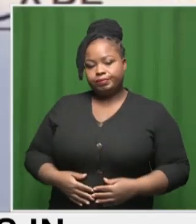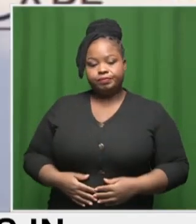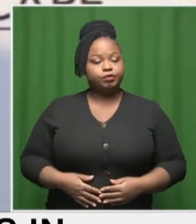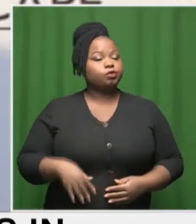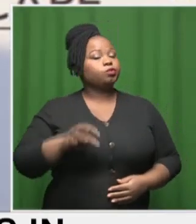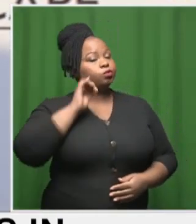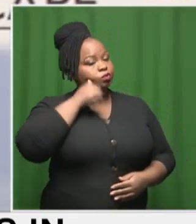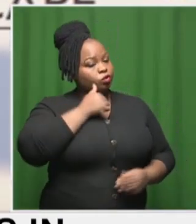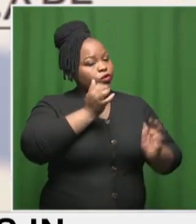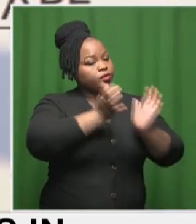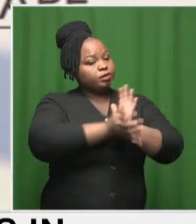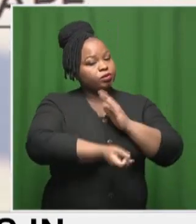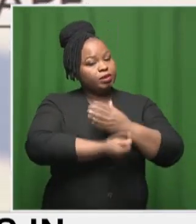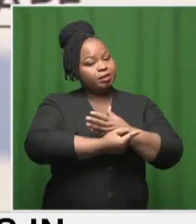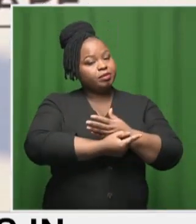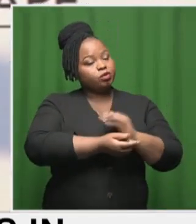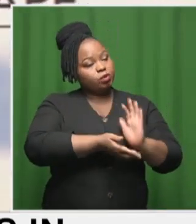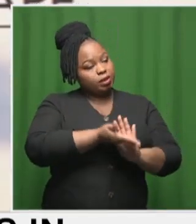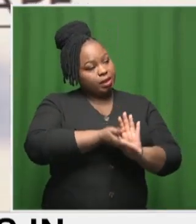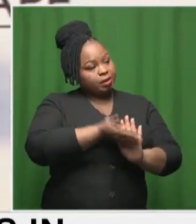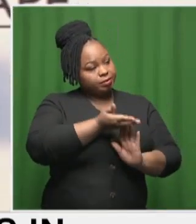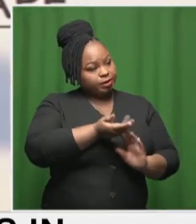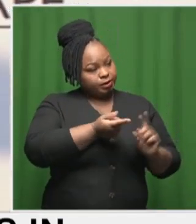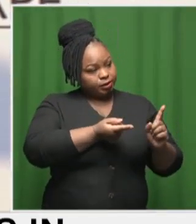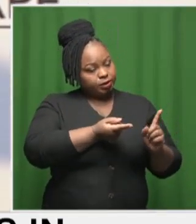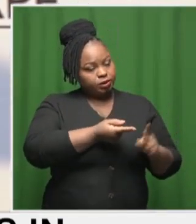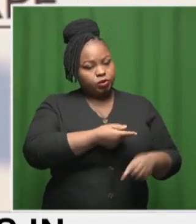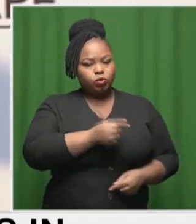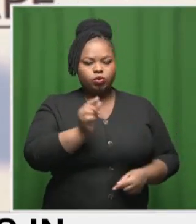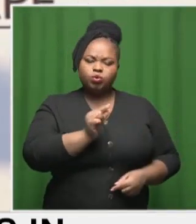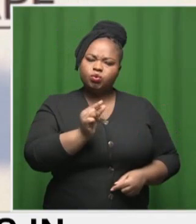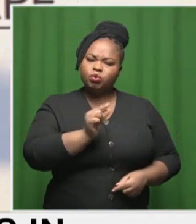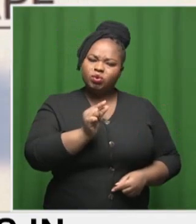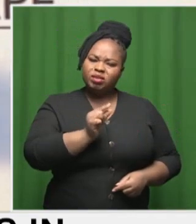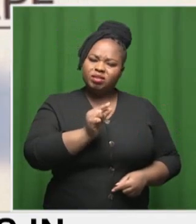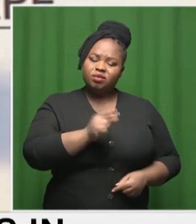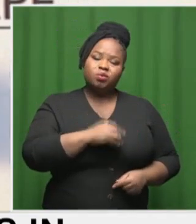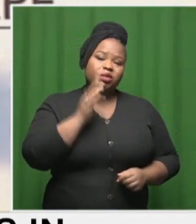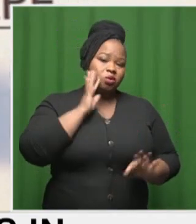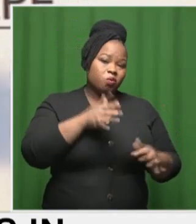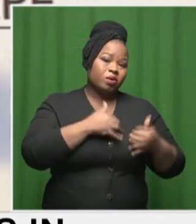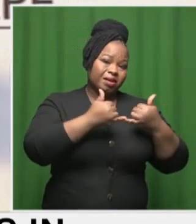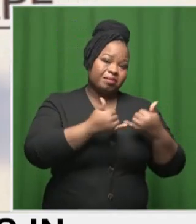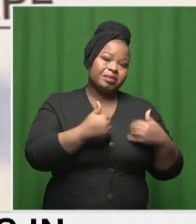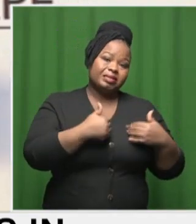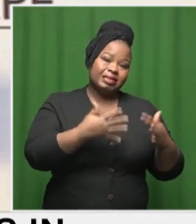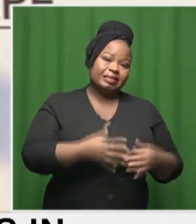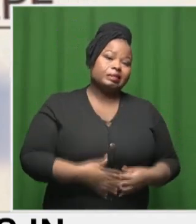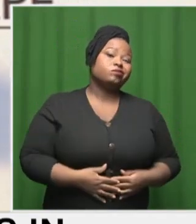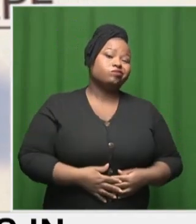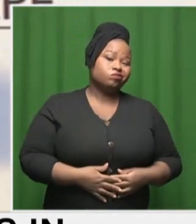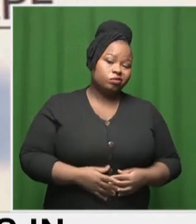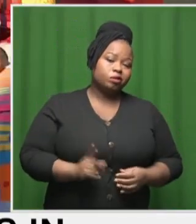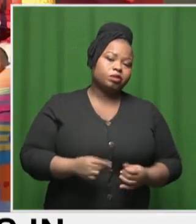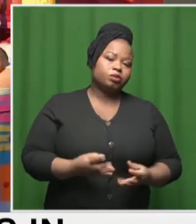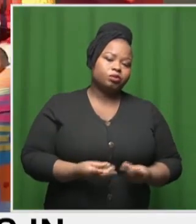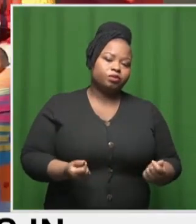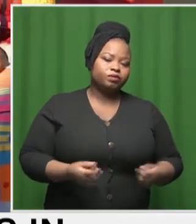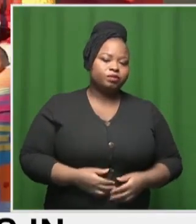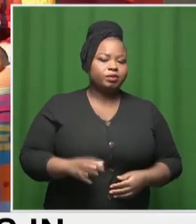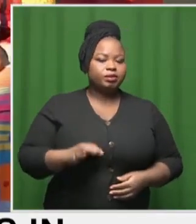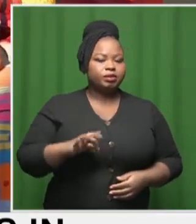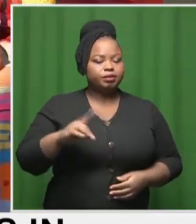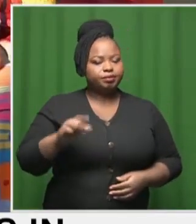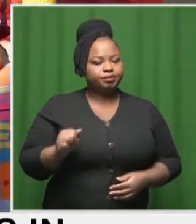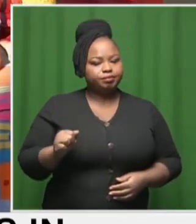tomorrow is the meeting, and that's where we can get an update with them. Days away from the kickoff of the World Cup, and this is something we need to clear up. Cecilia,